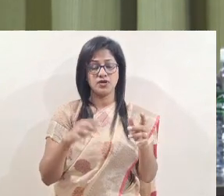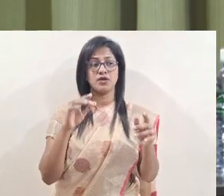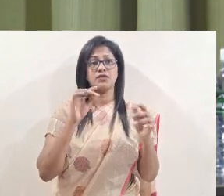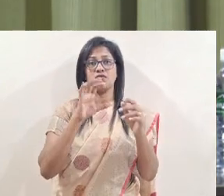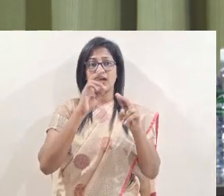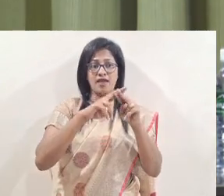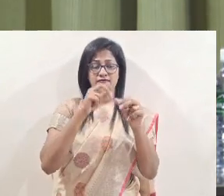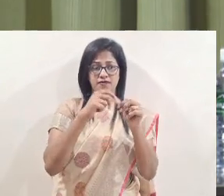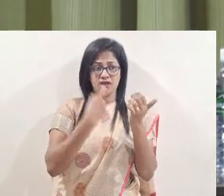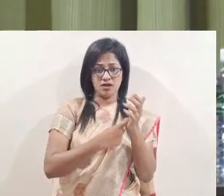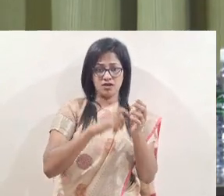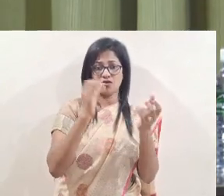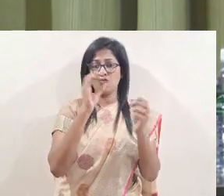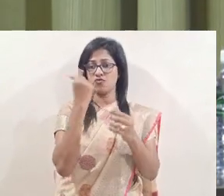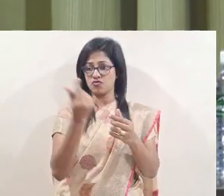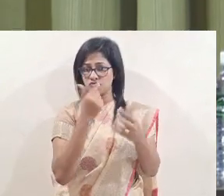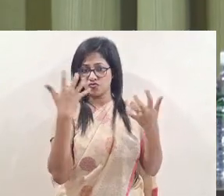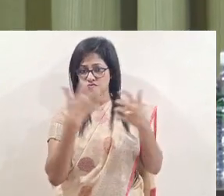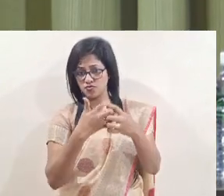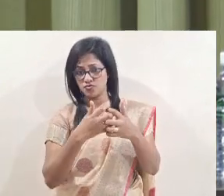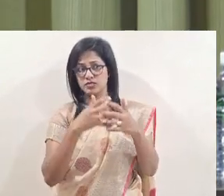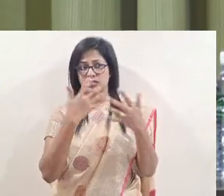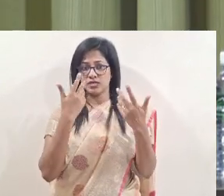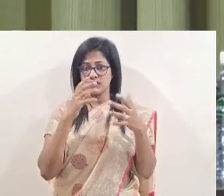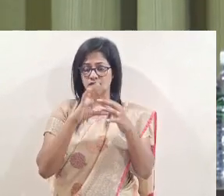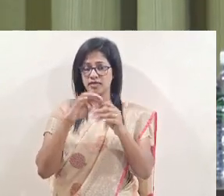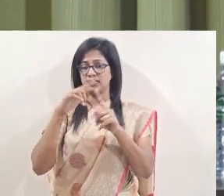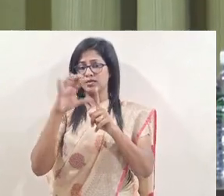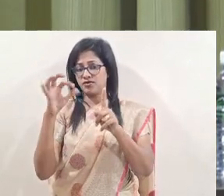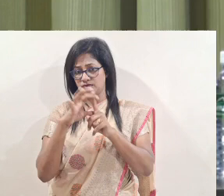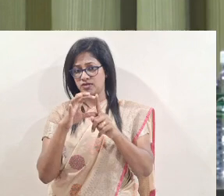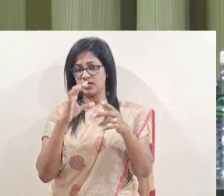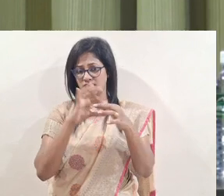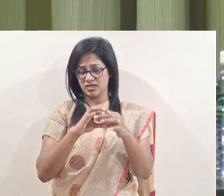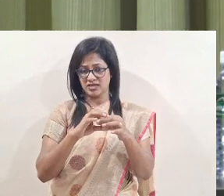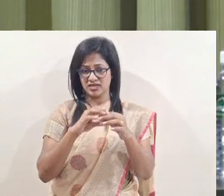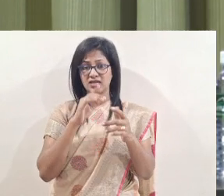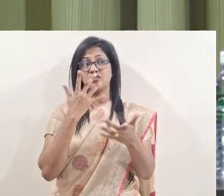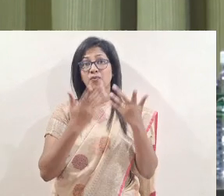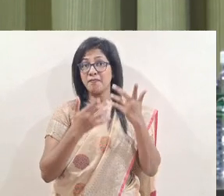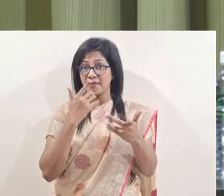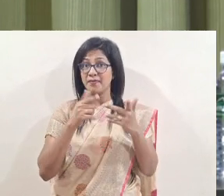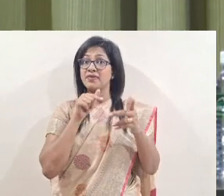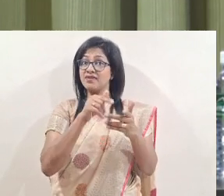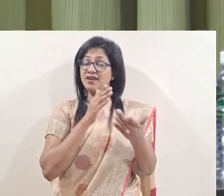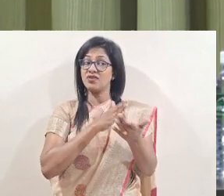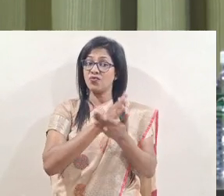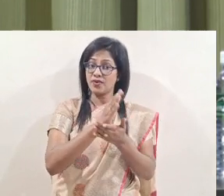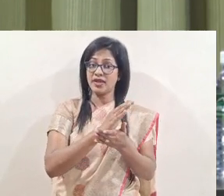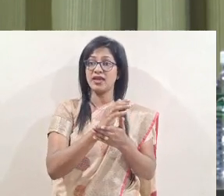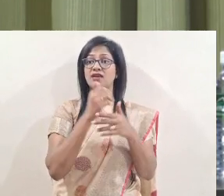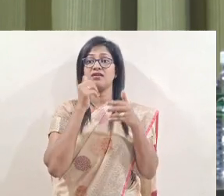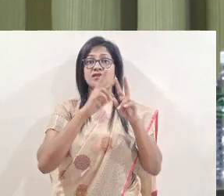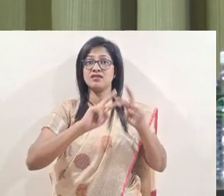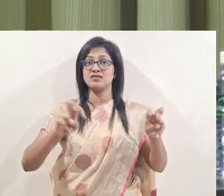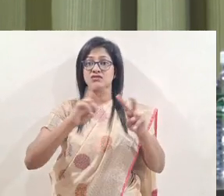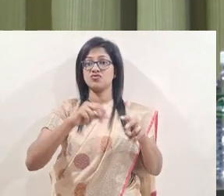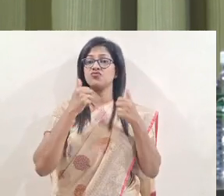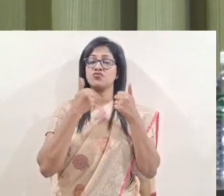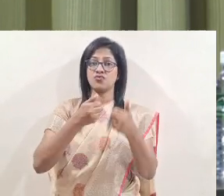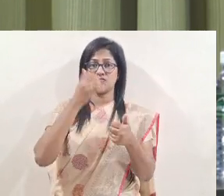to development of TOD? Sir, That would be a kind of good research Because everybody, we are trying to